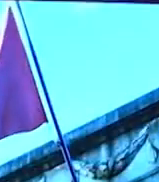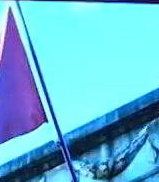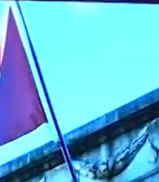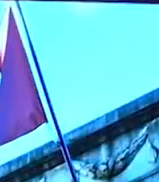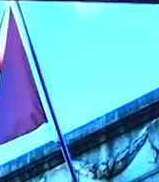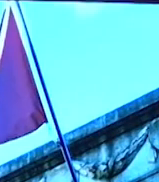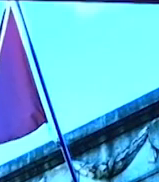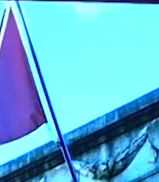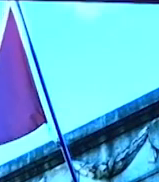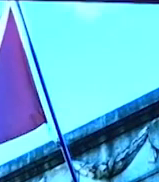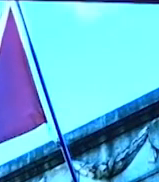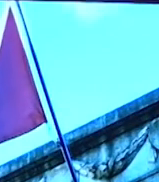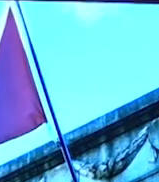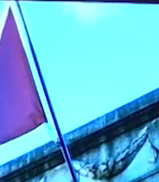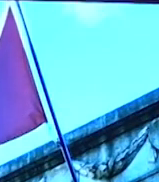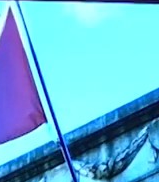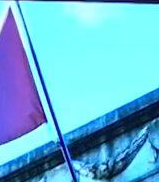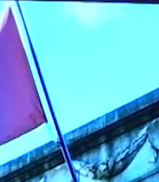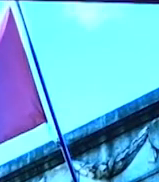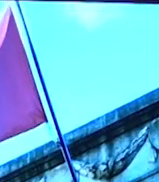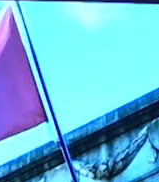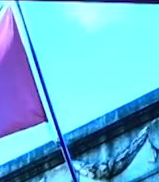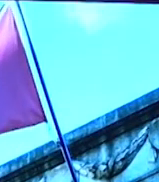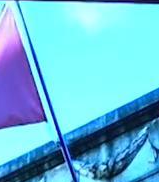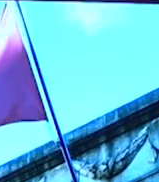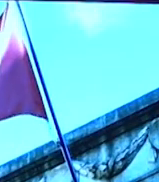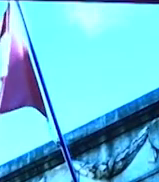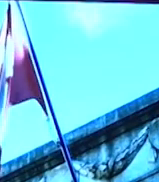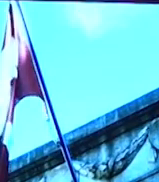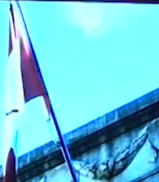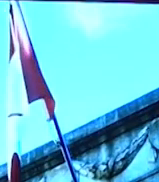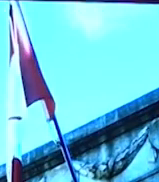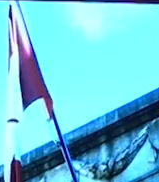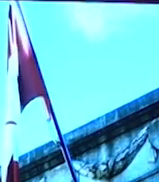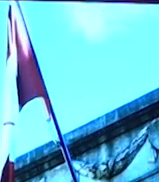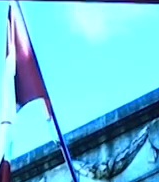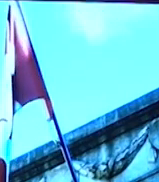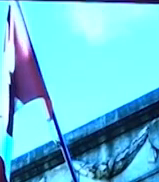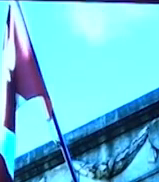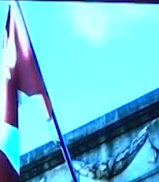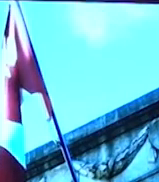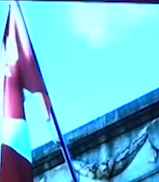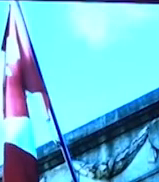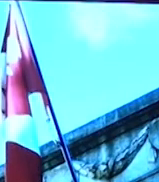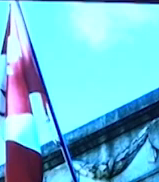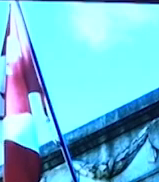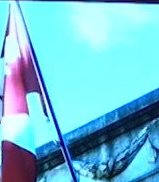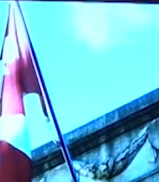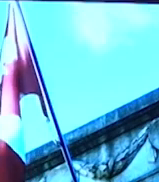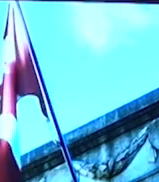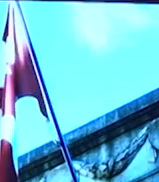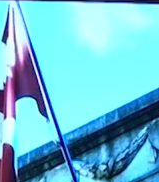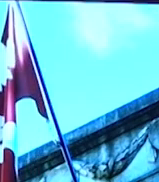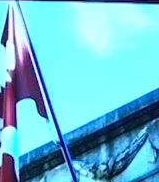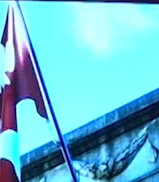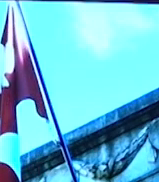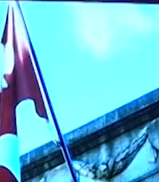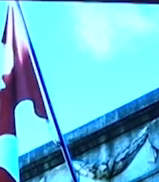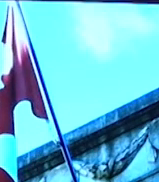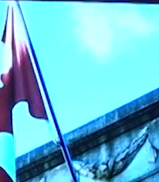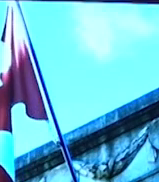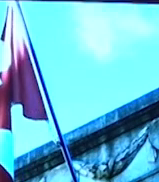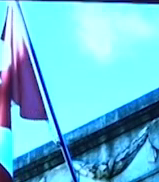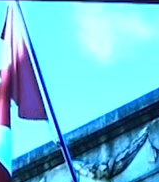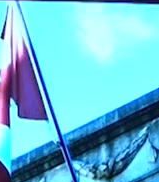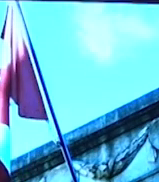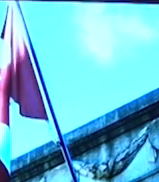This concludes our coverage of the Remembrance Day ceremonies at the Hamilton Cenotaph at Gore Park in downtown Hamilton. To find